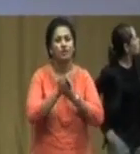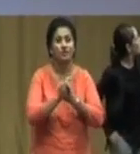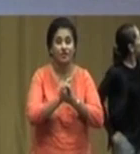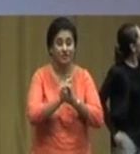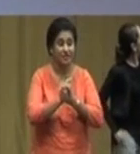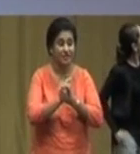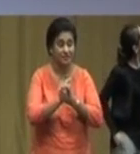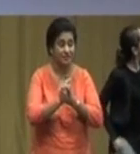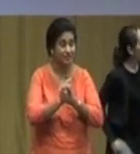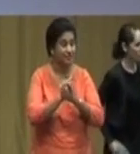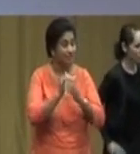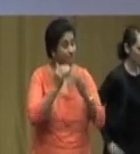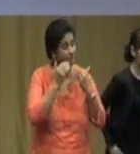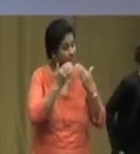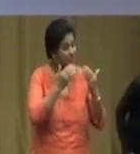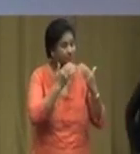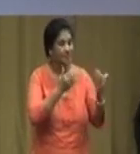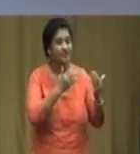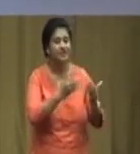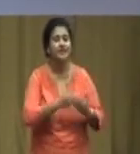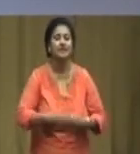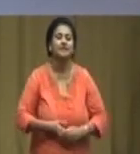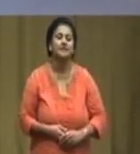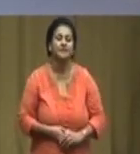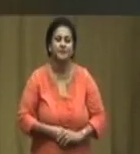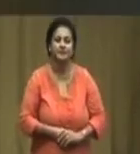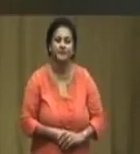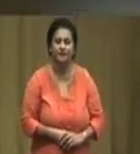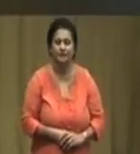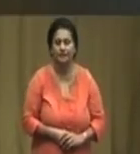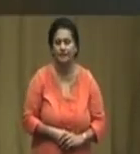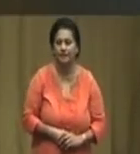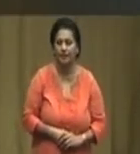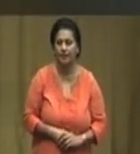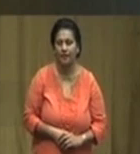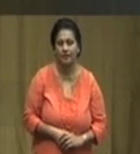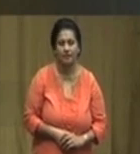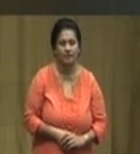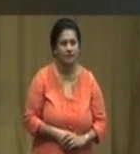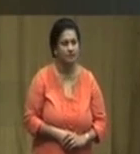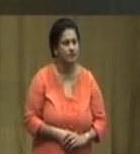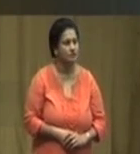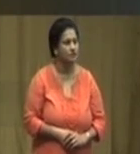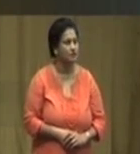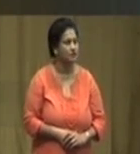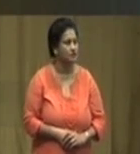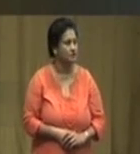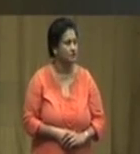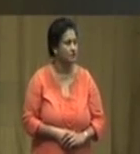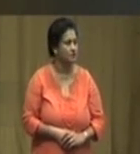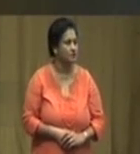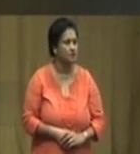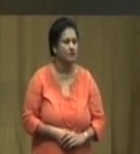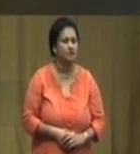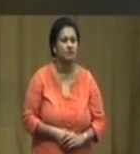and acknowledgement to the help I've had across the L&T Forum. My wonderful